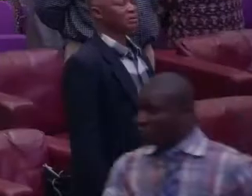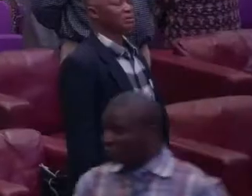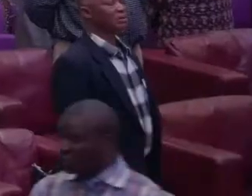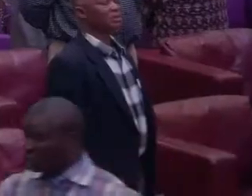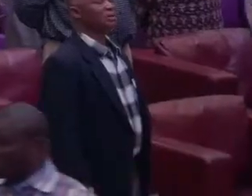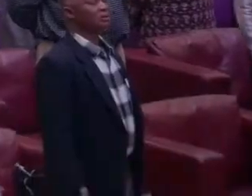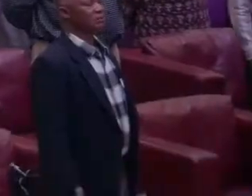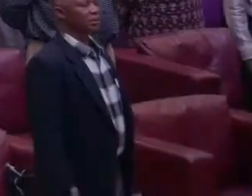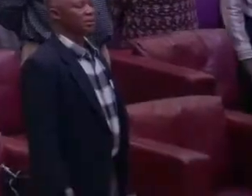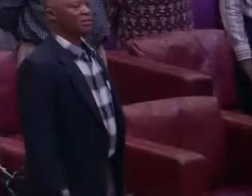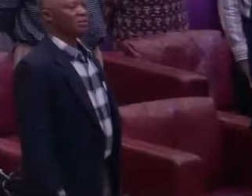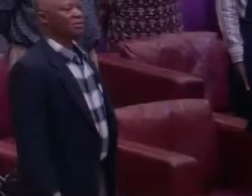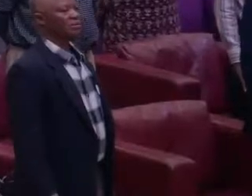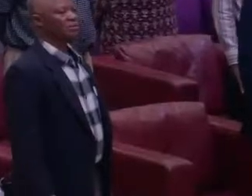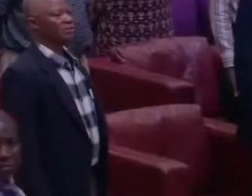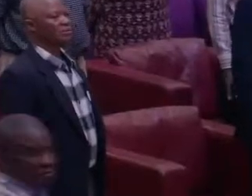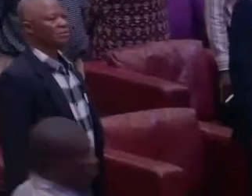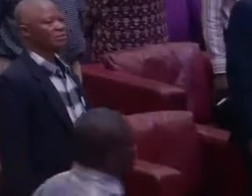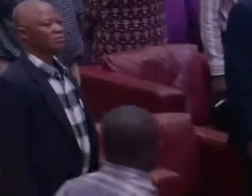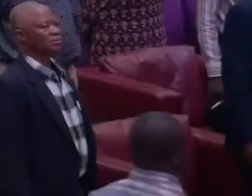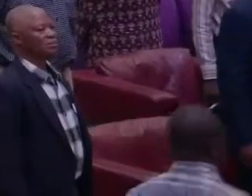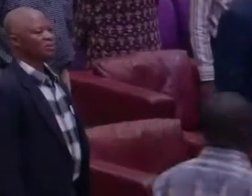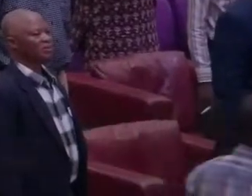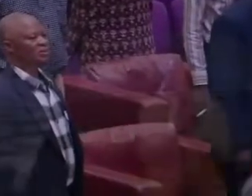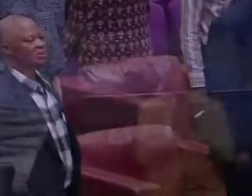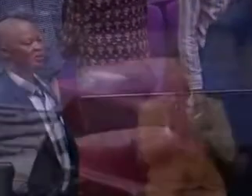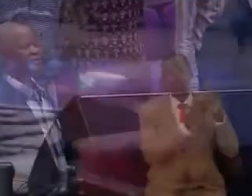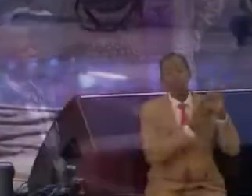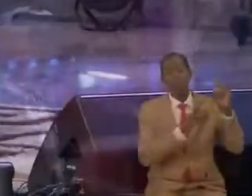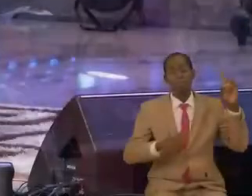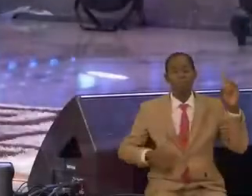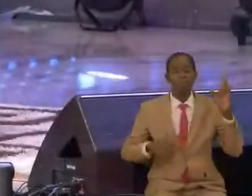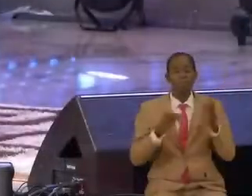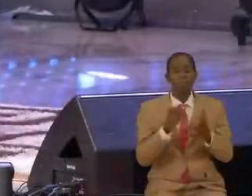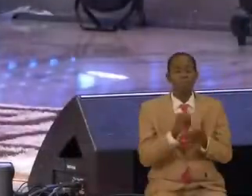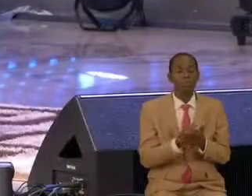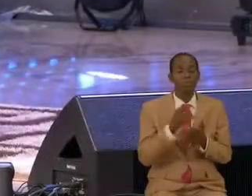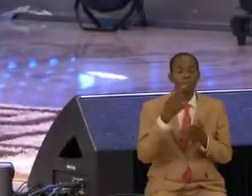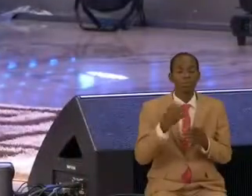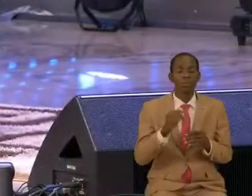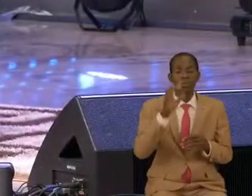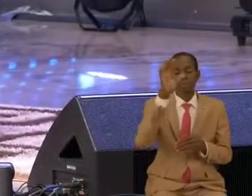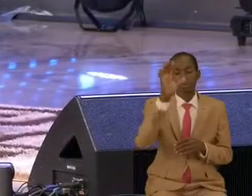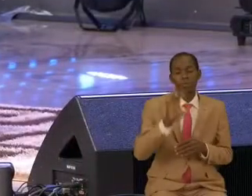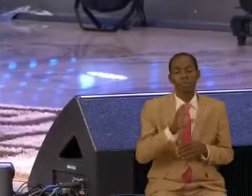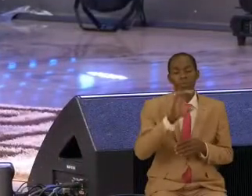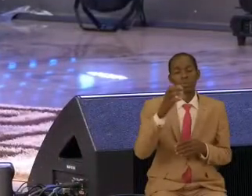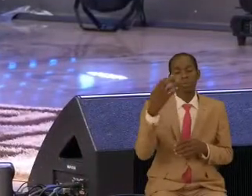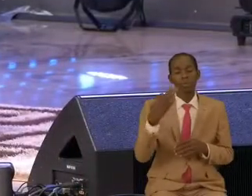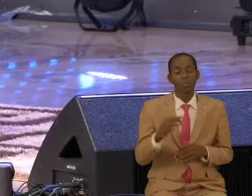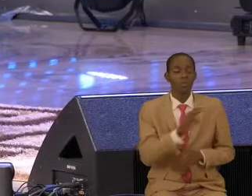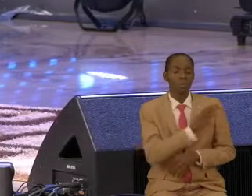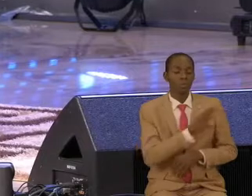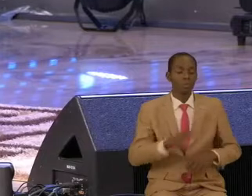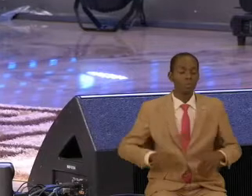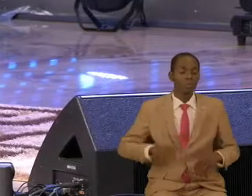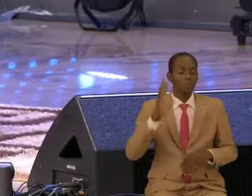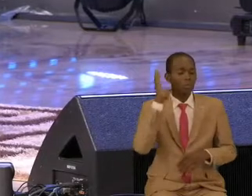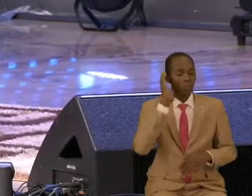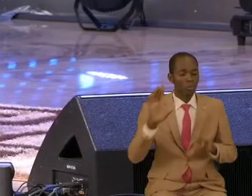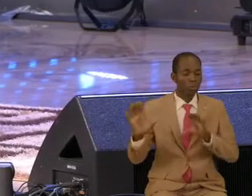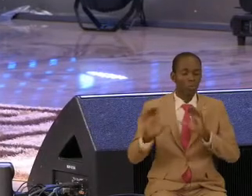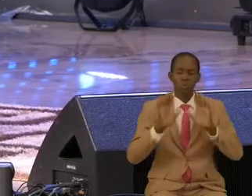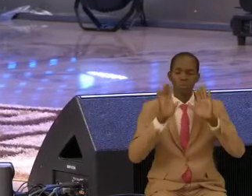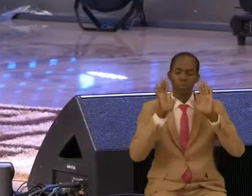Jesus' name. We're asking, Lord, that the cross of Christ will do wonders in